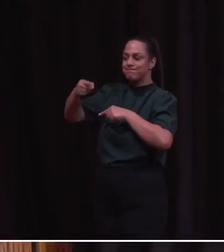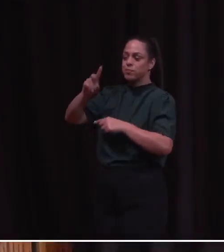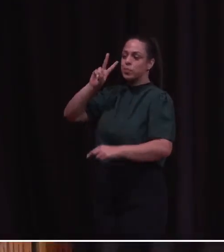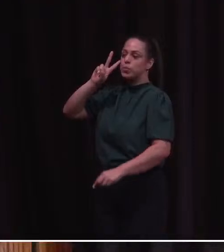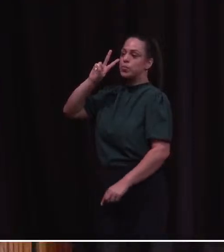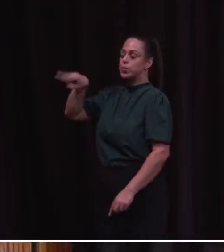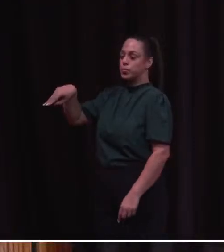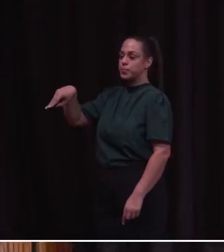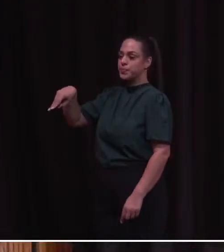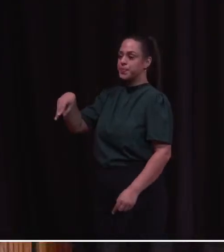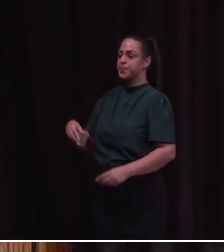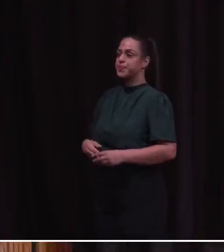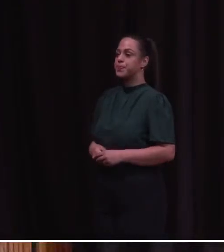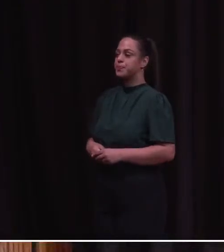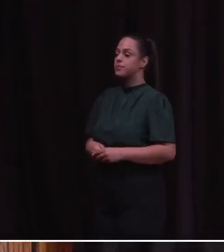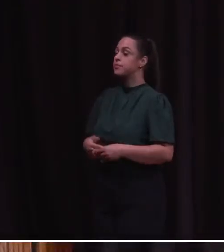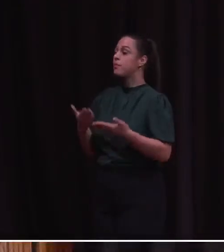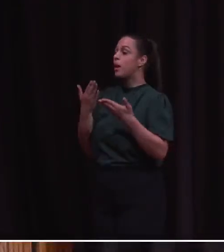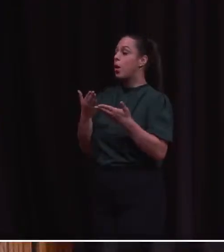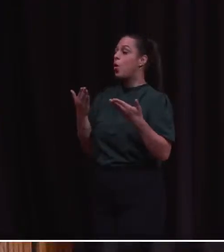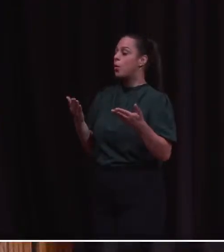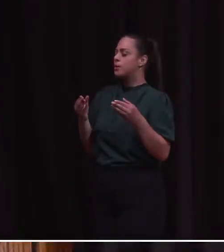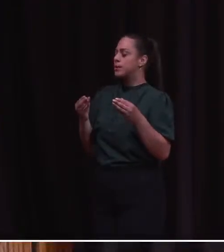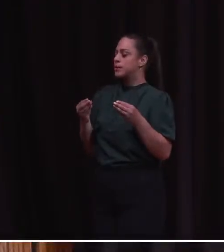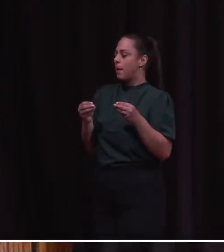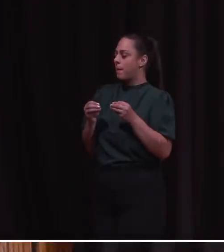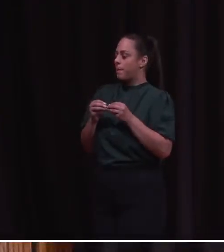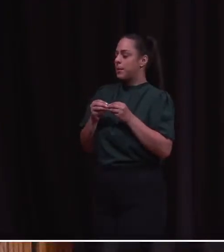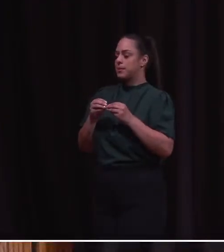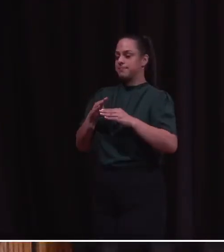gratifying things that's happened this year